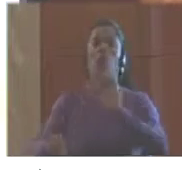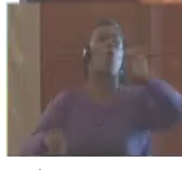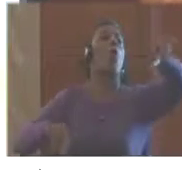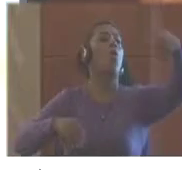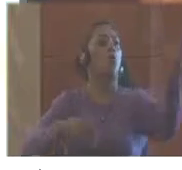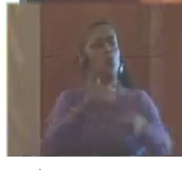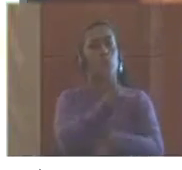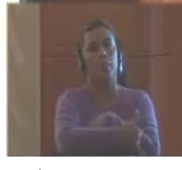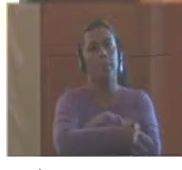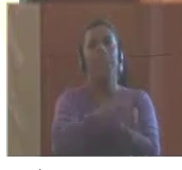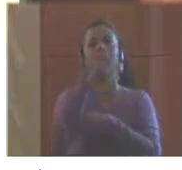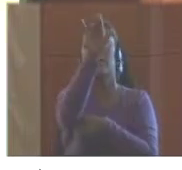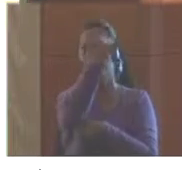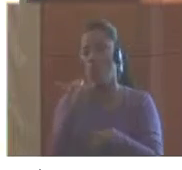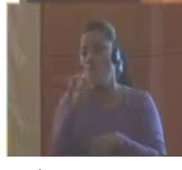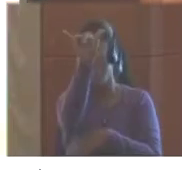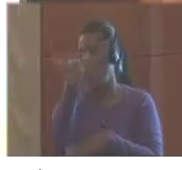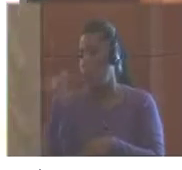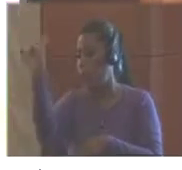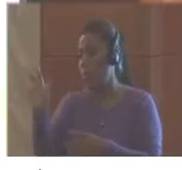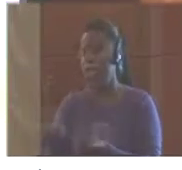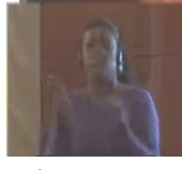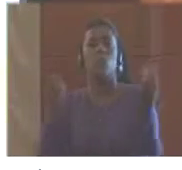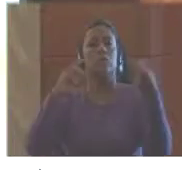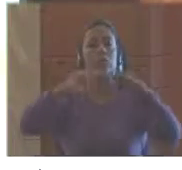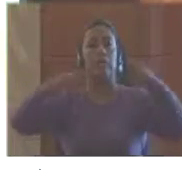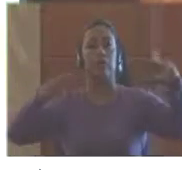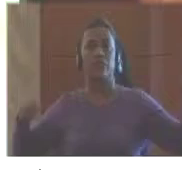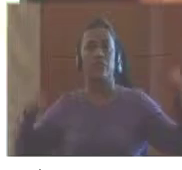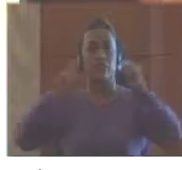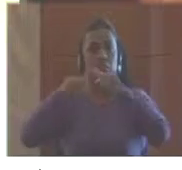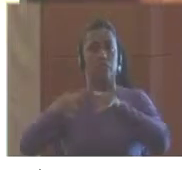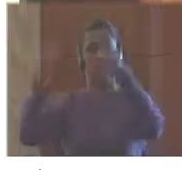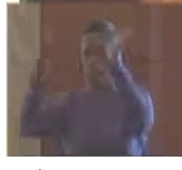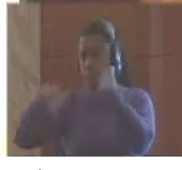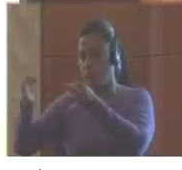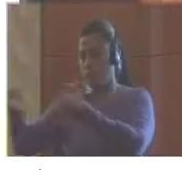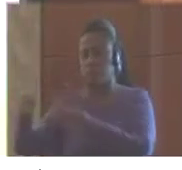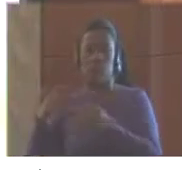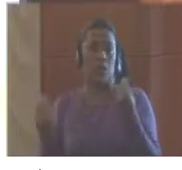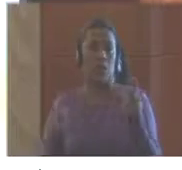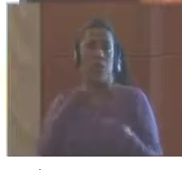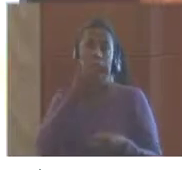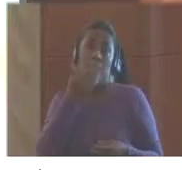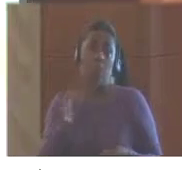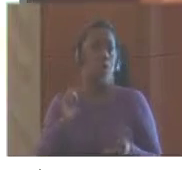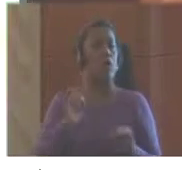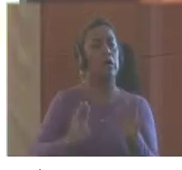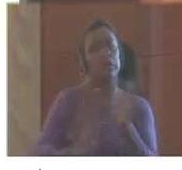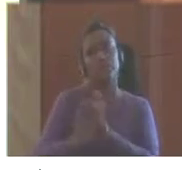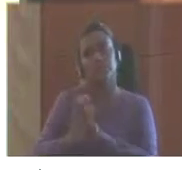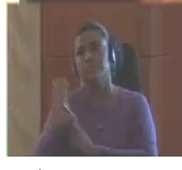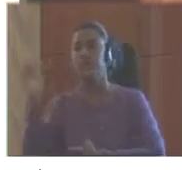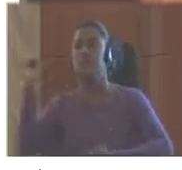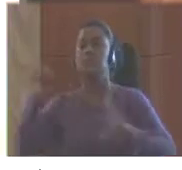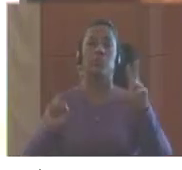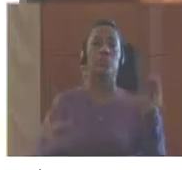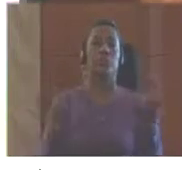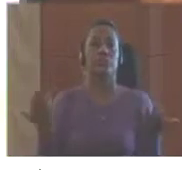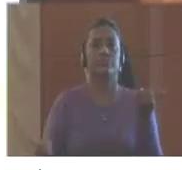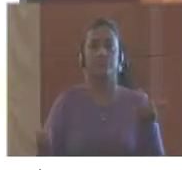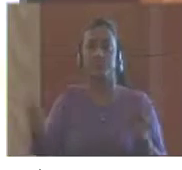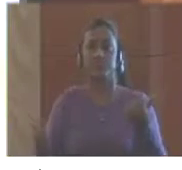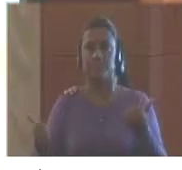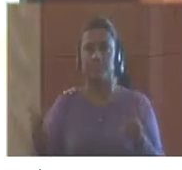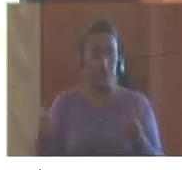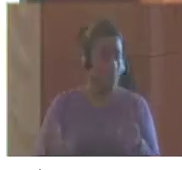for other countries, and when we have reforms and more reforms, then things improve. Whether things do not improve, and